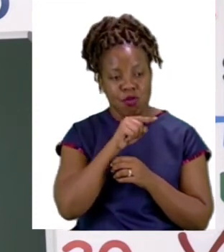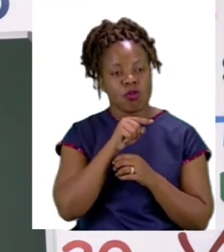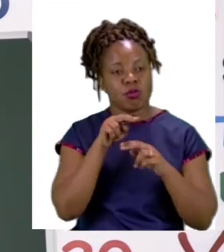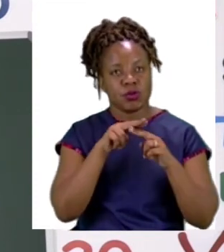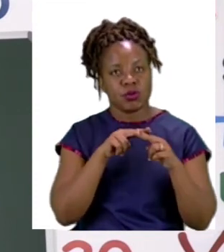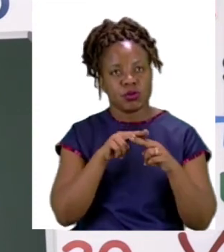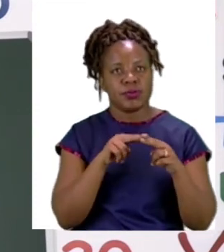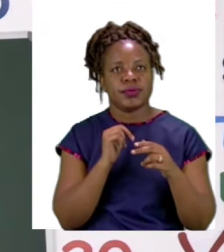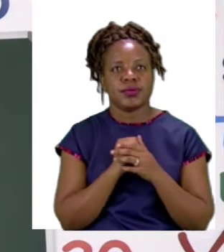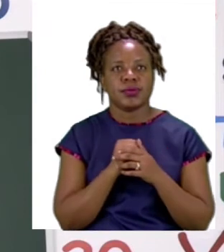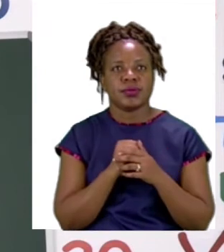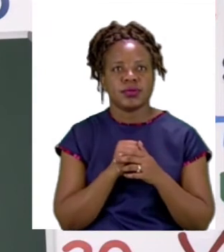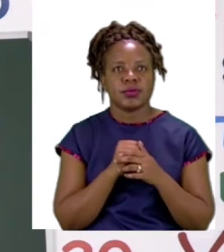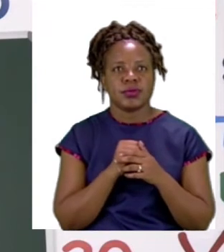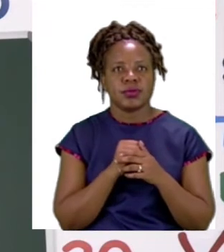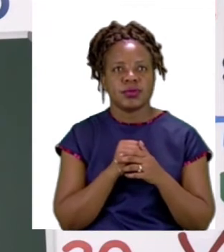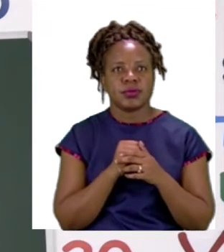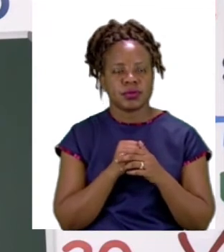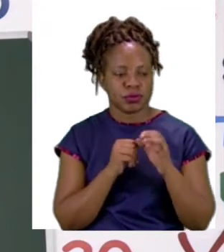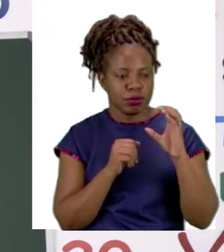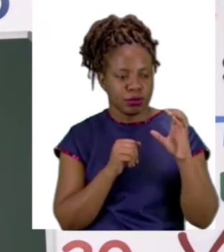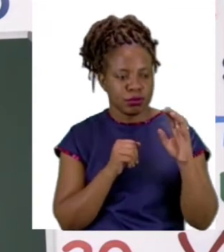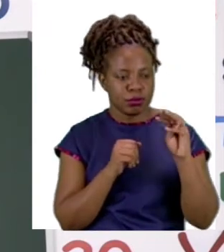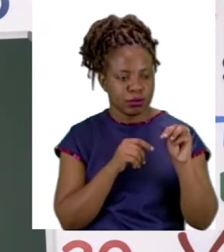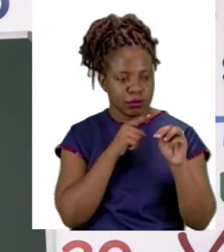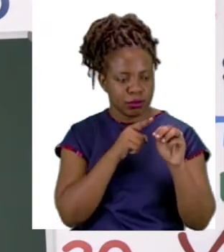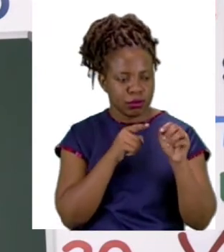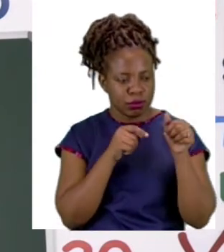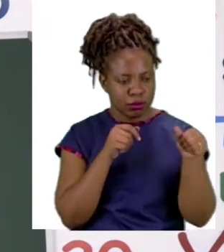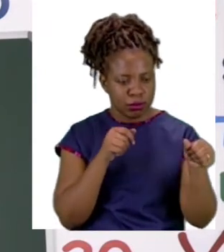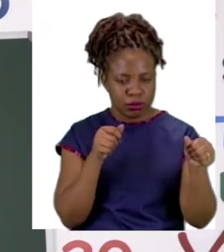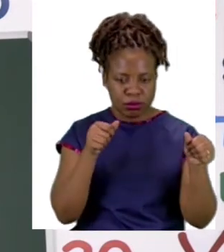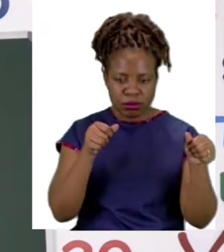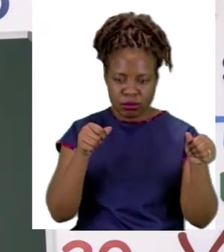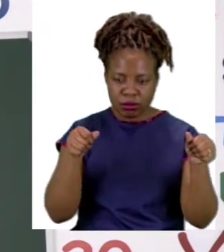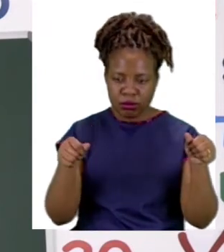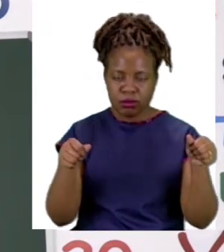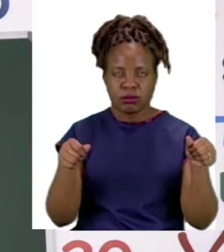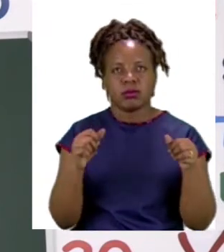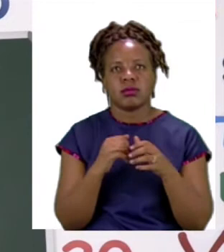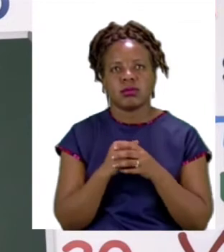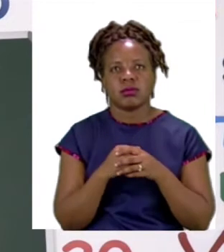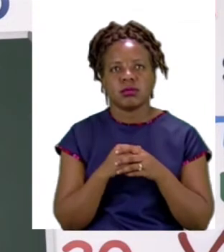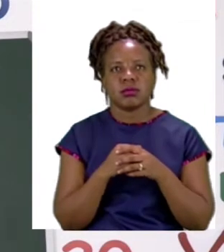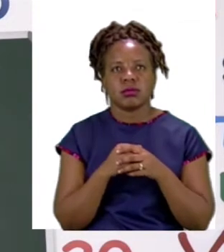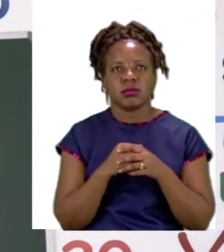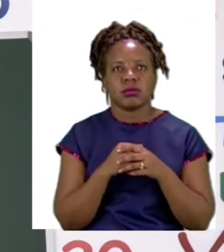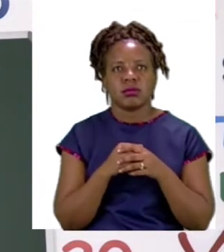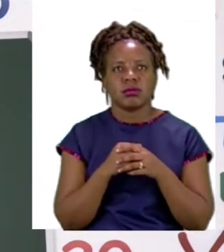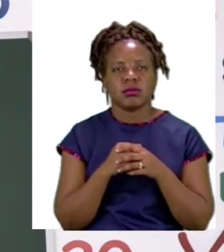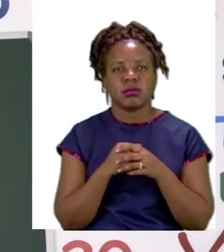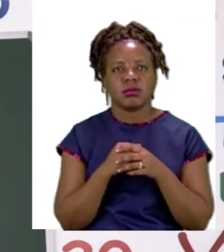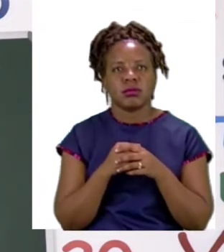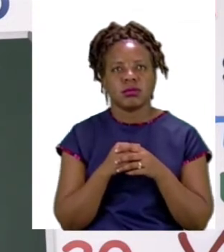CM, that is where you start measuring from the first line. So you put your ruler at the back of the